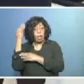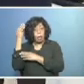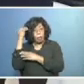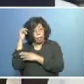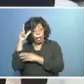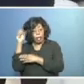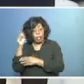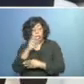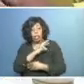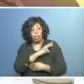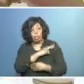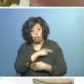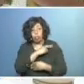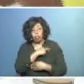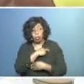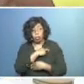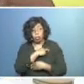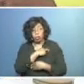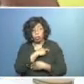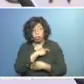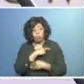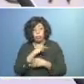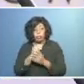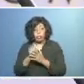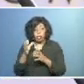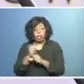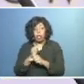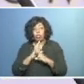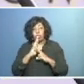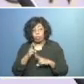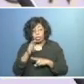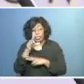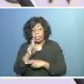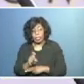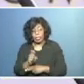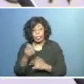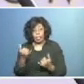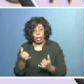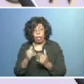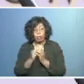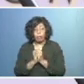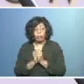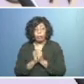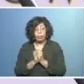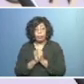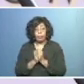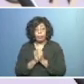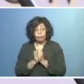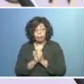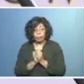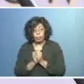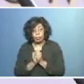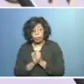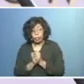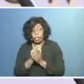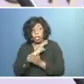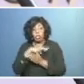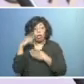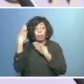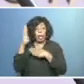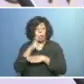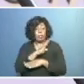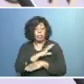Loroda, laments an urgent, thoughtful response is needed now. In the Royal Bahamas Police Force